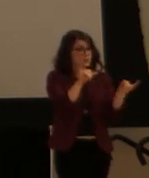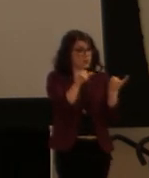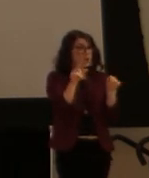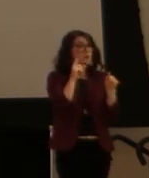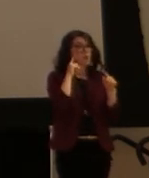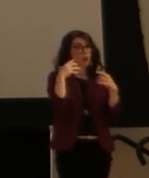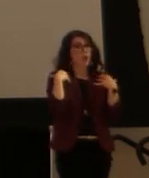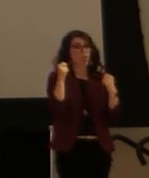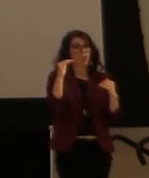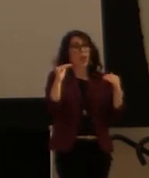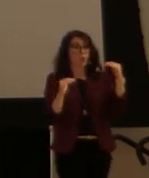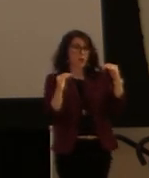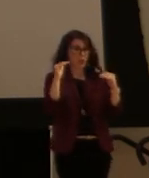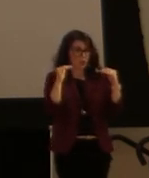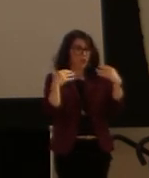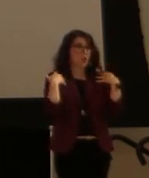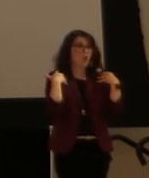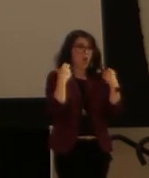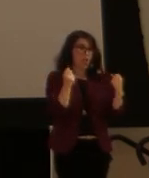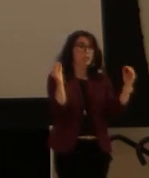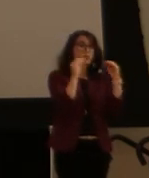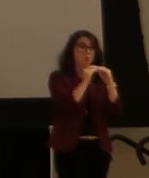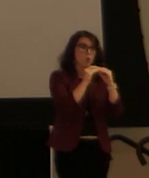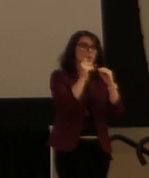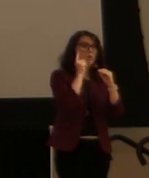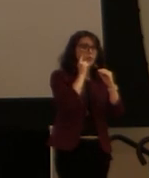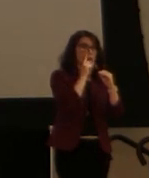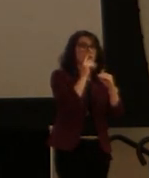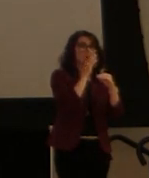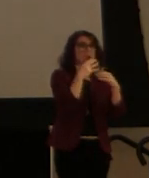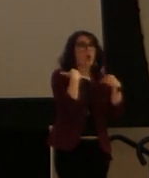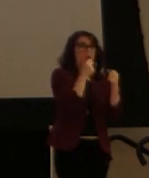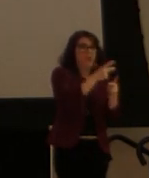So health is more than healthcare, and the same is true for health equity.